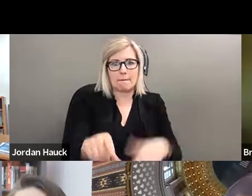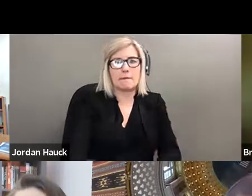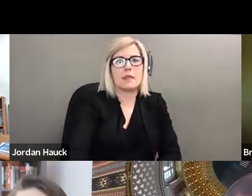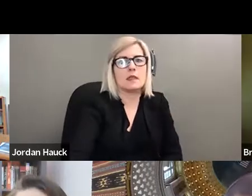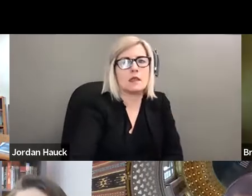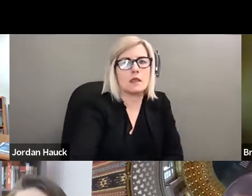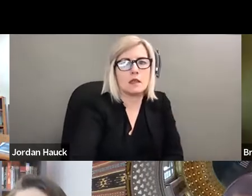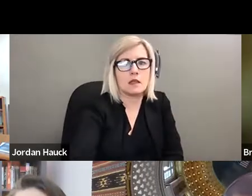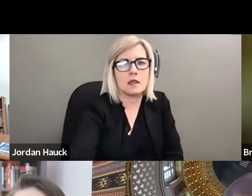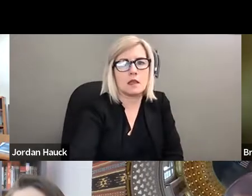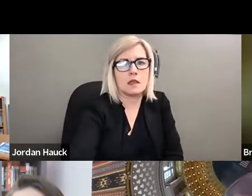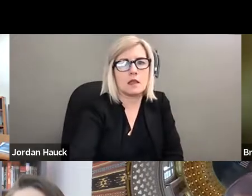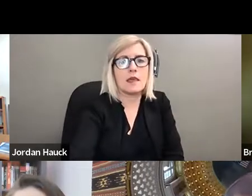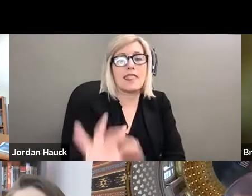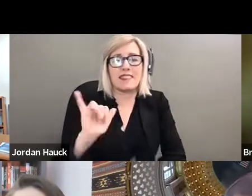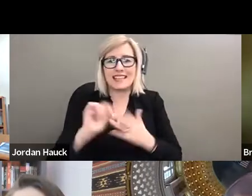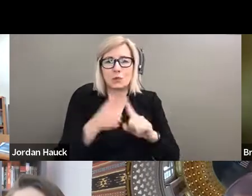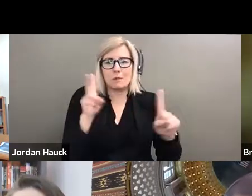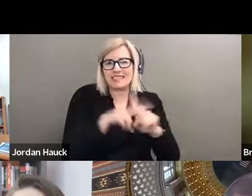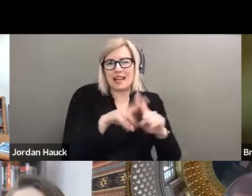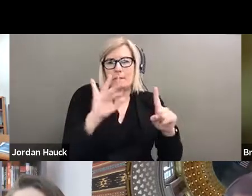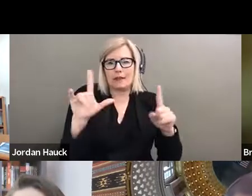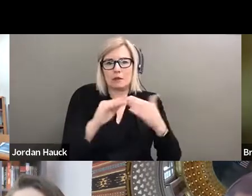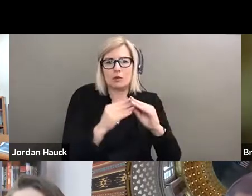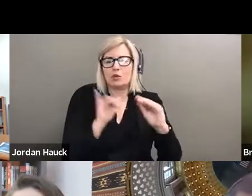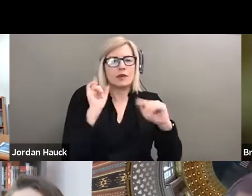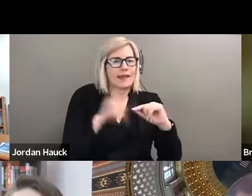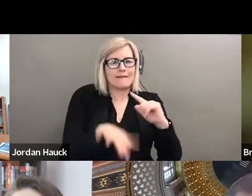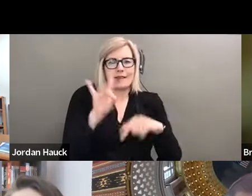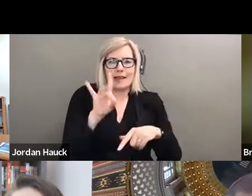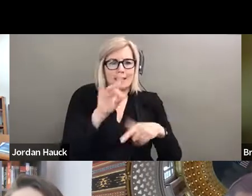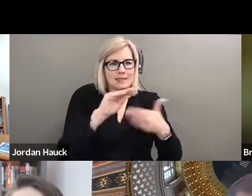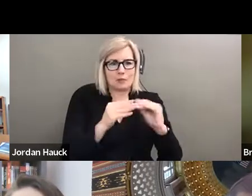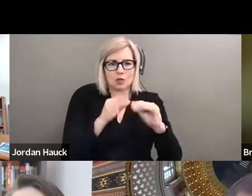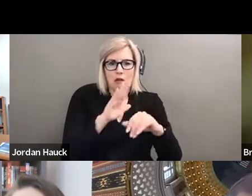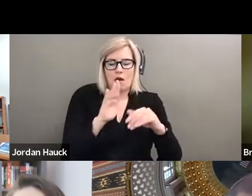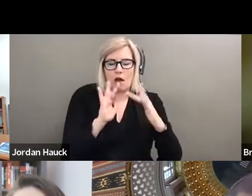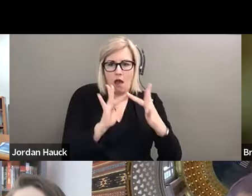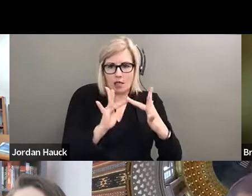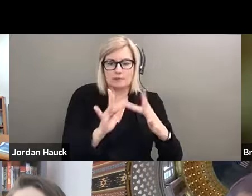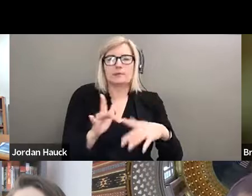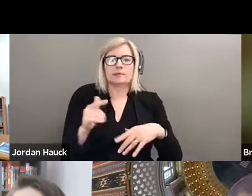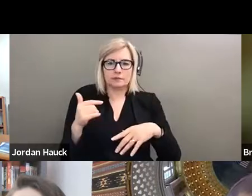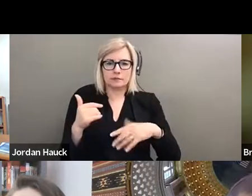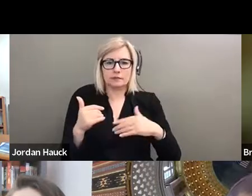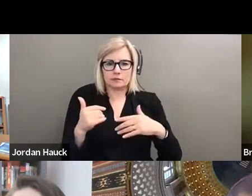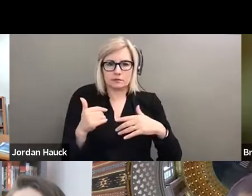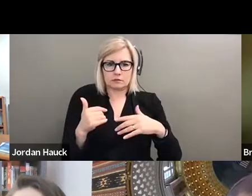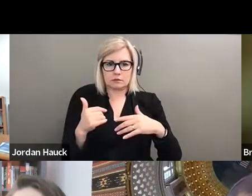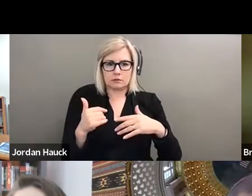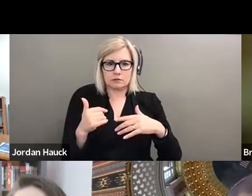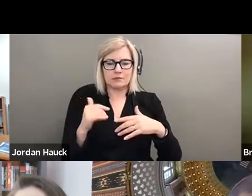when it'll get a bill number. You can't find these LSB numbers online, so I do have in our